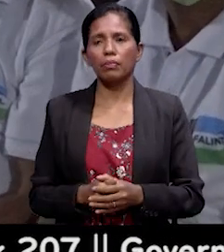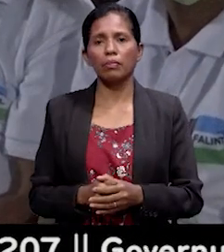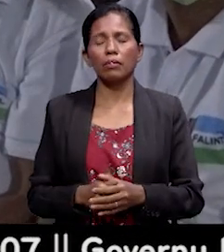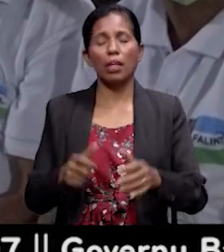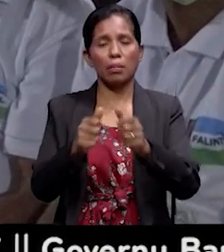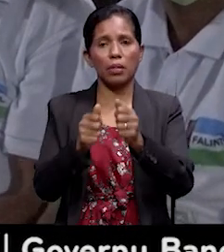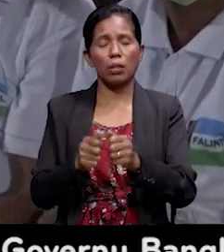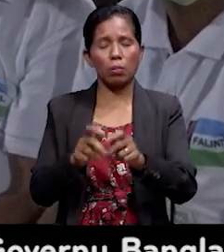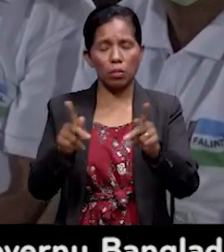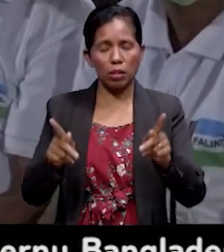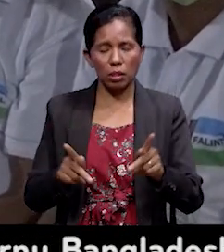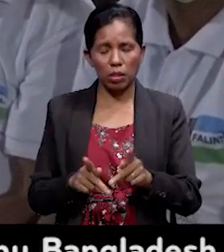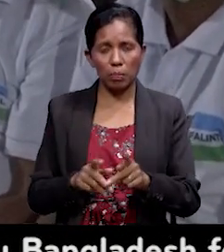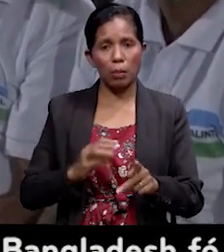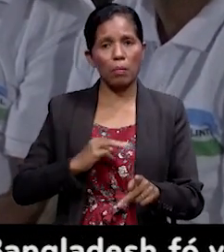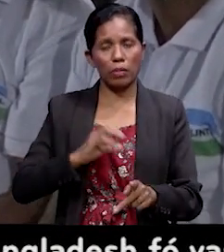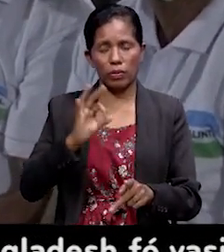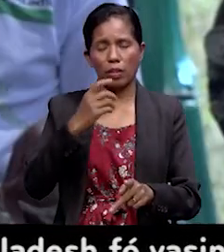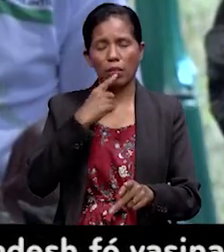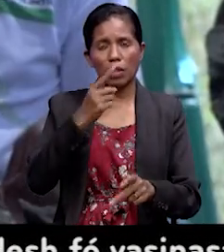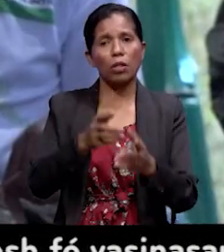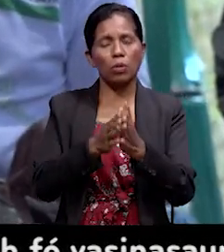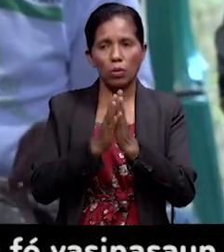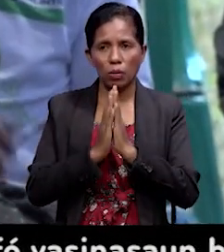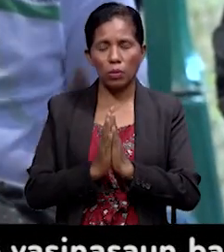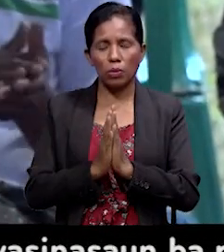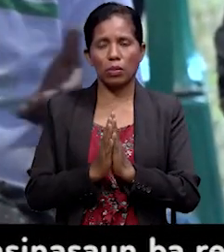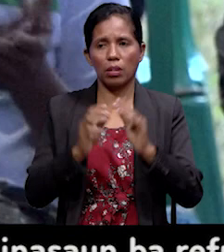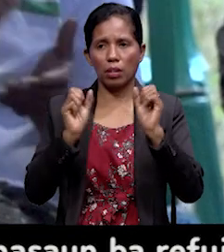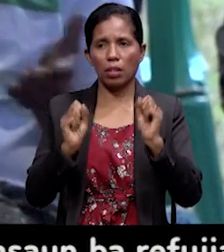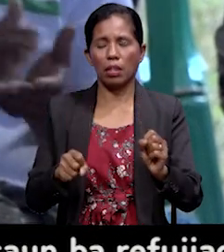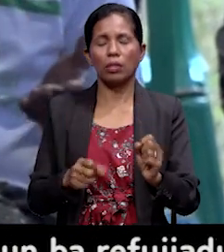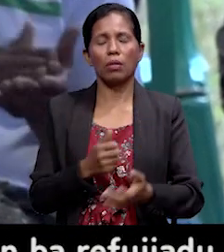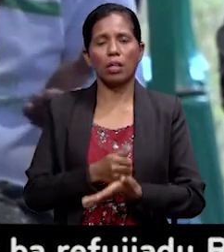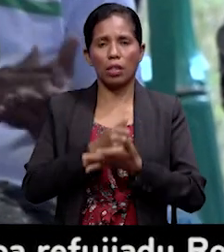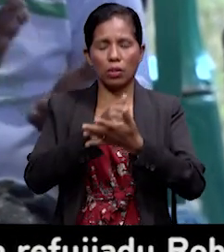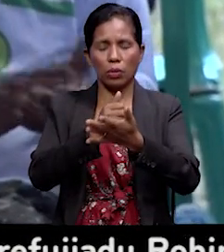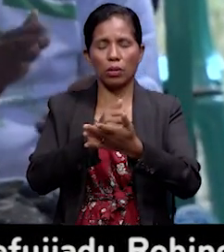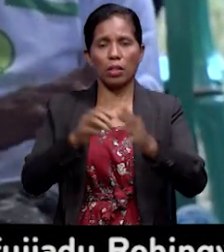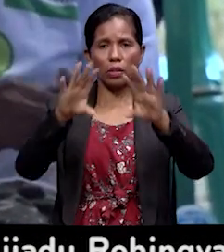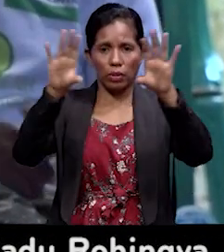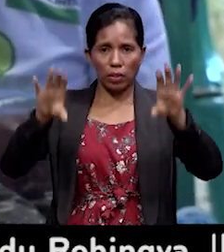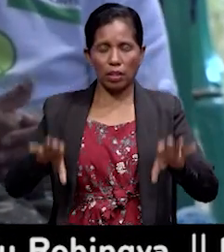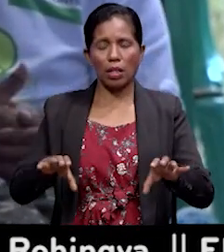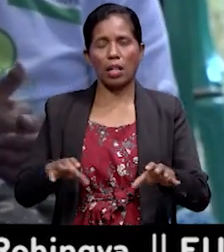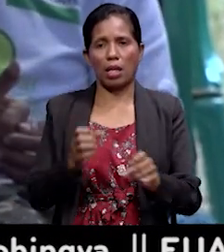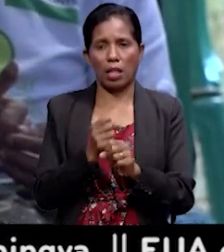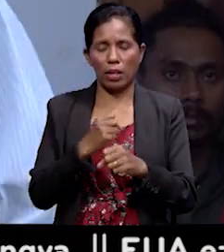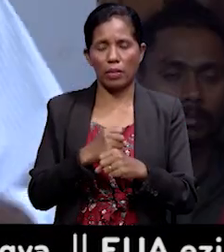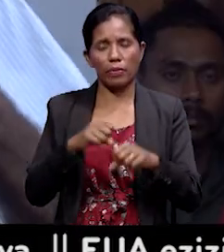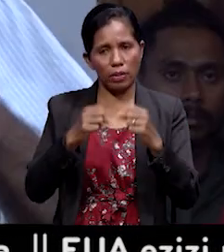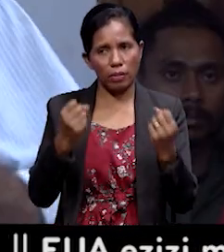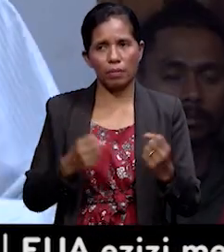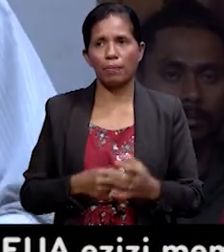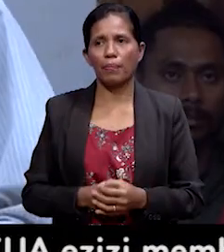Municipio Manufahi Arantes Isaac Sarmento, husu autoridade comunitaria atu taumatan ba plaka nebe hariona. Pedro Covino Municipio Manufahi